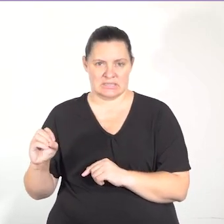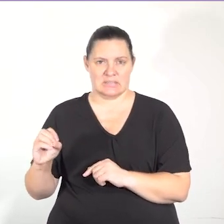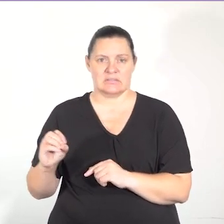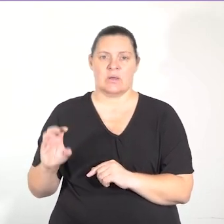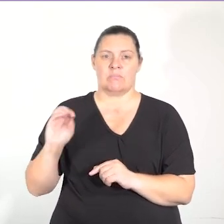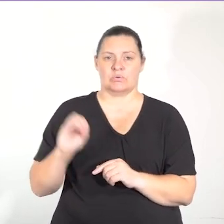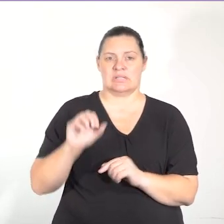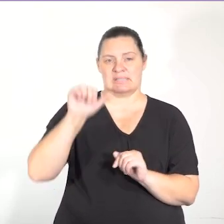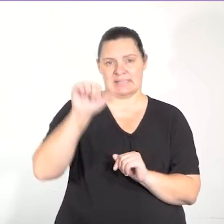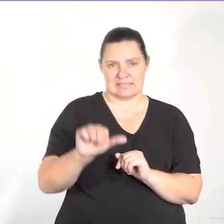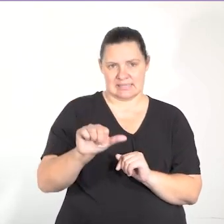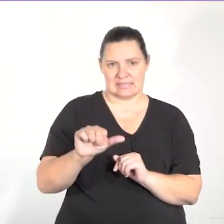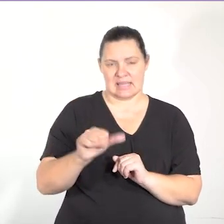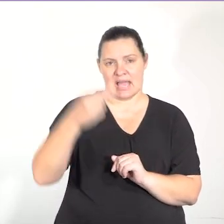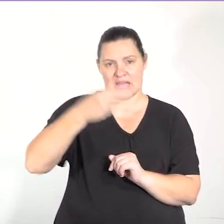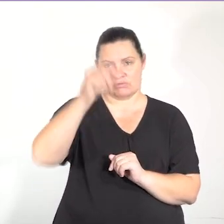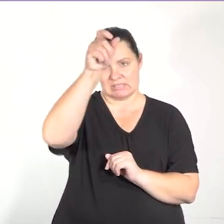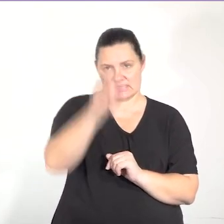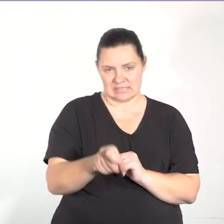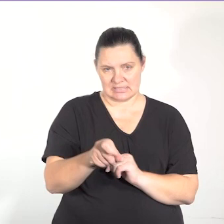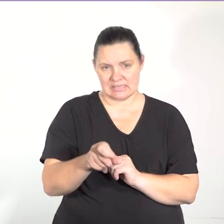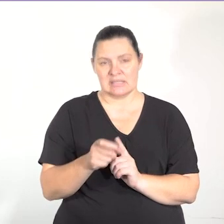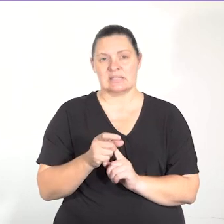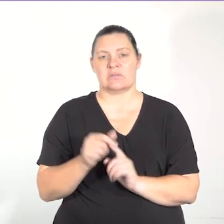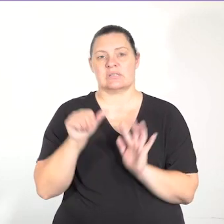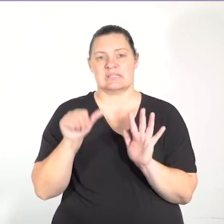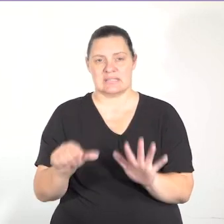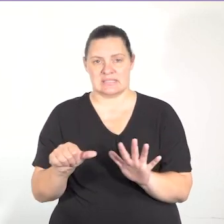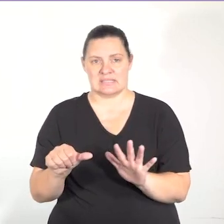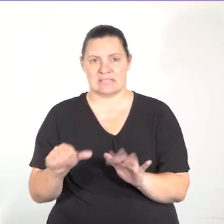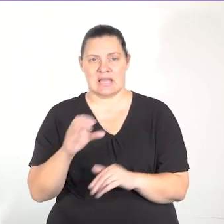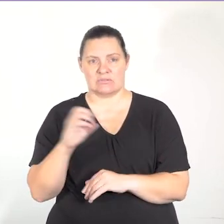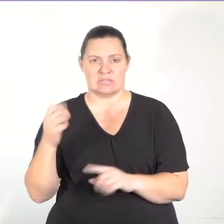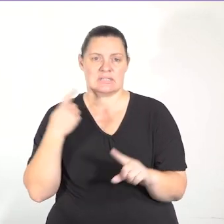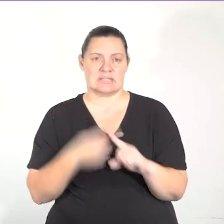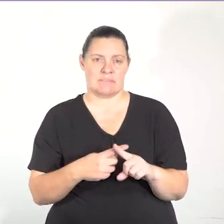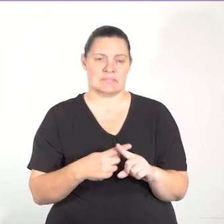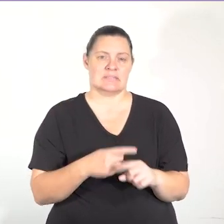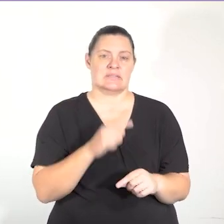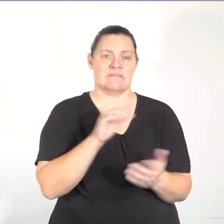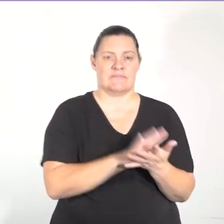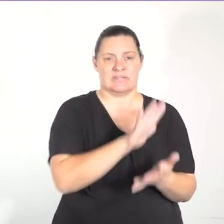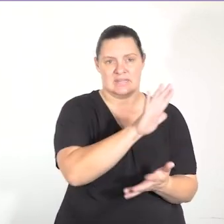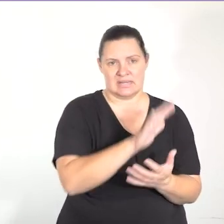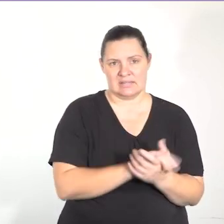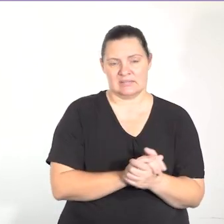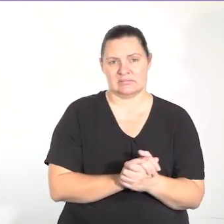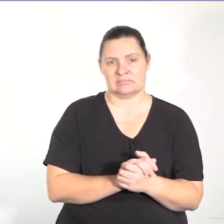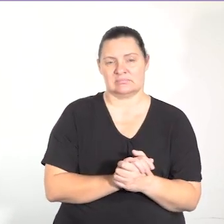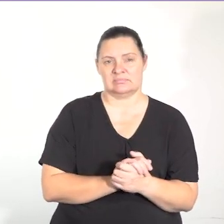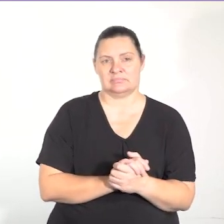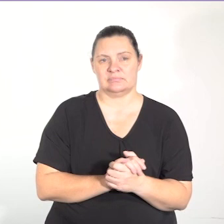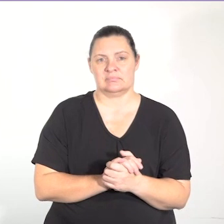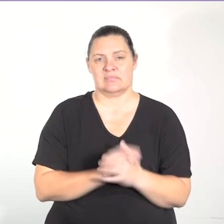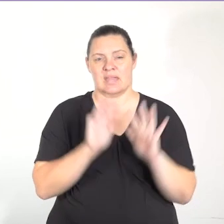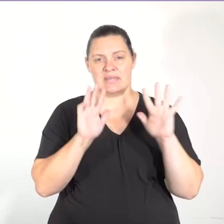we are going to place the 6 in the hundreds column and we are going to say 600 multiplied by 15, that